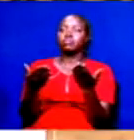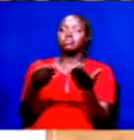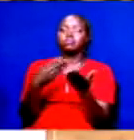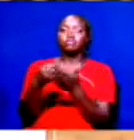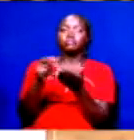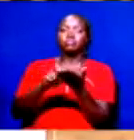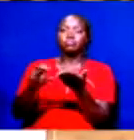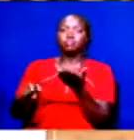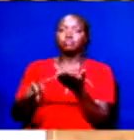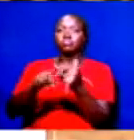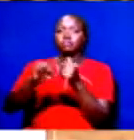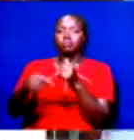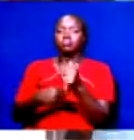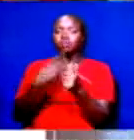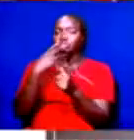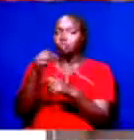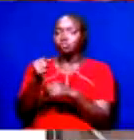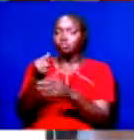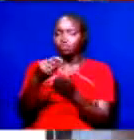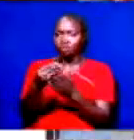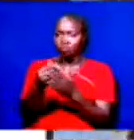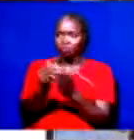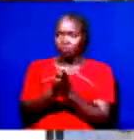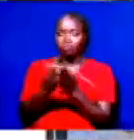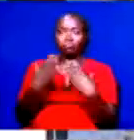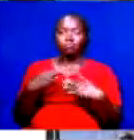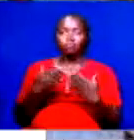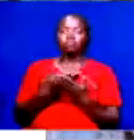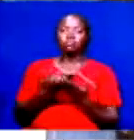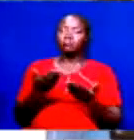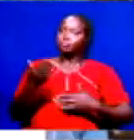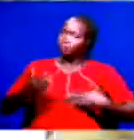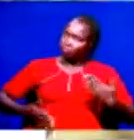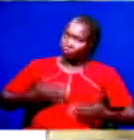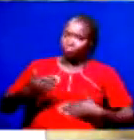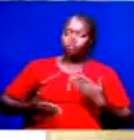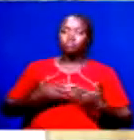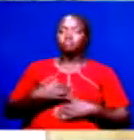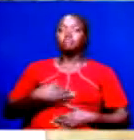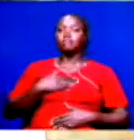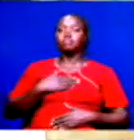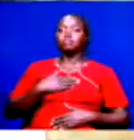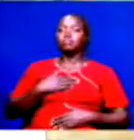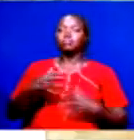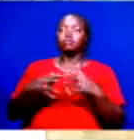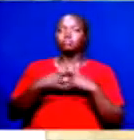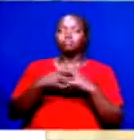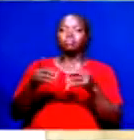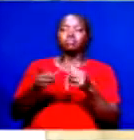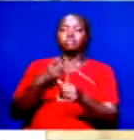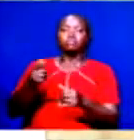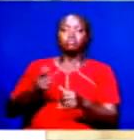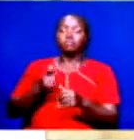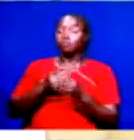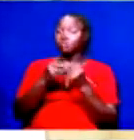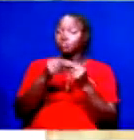transfers of 6,500 shillings. The residents were elated by the visit of the U.S. First Lady, hoping that a solution to the